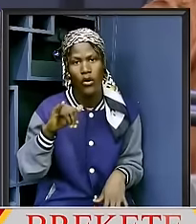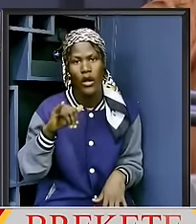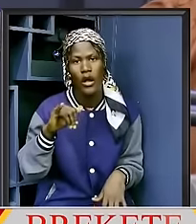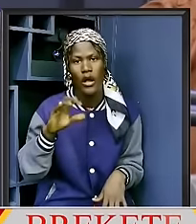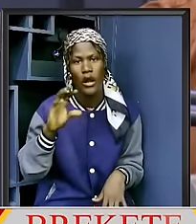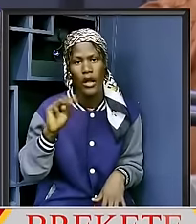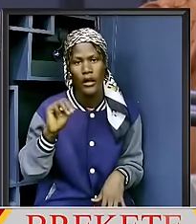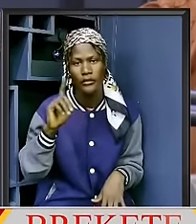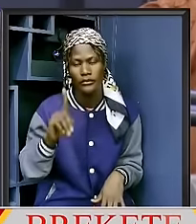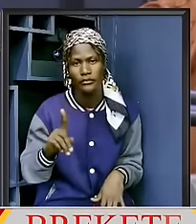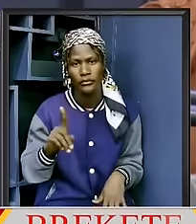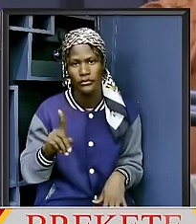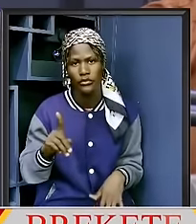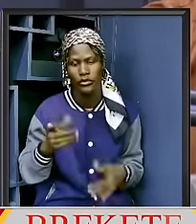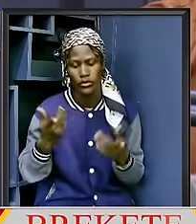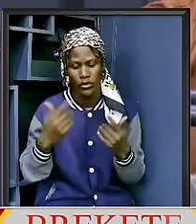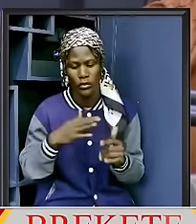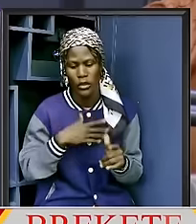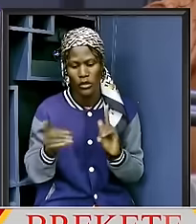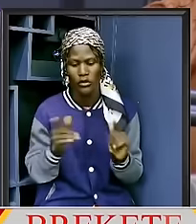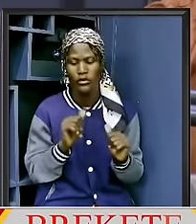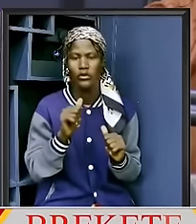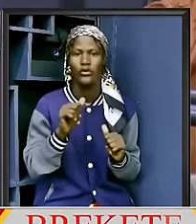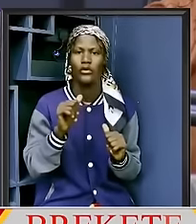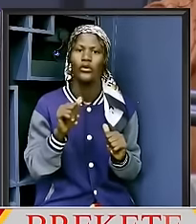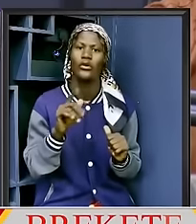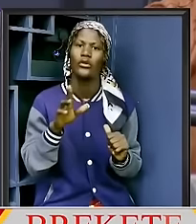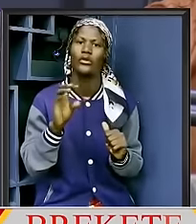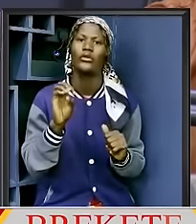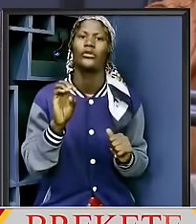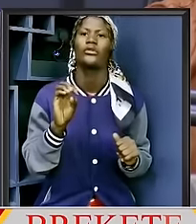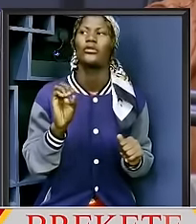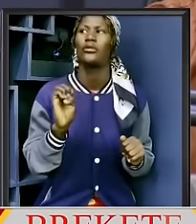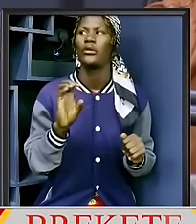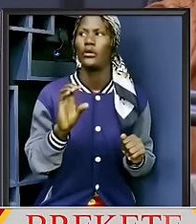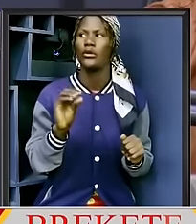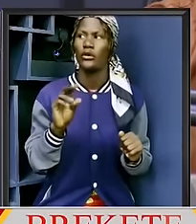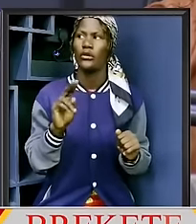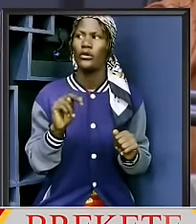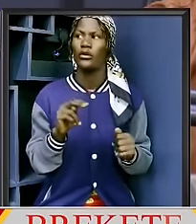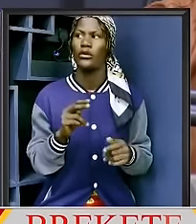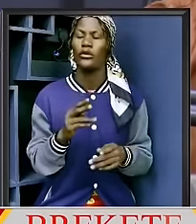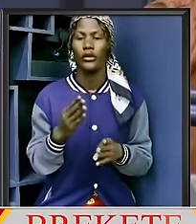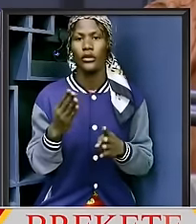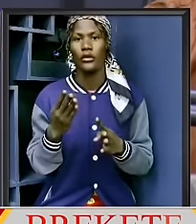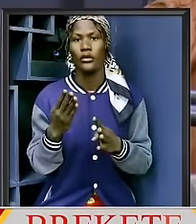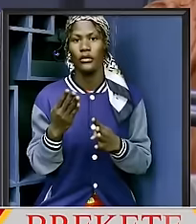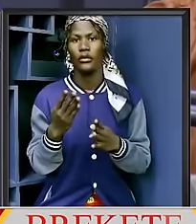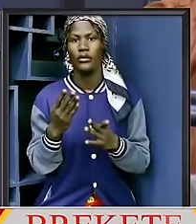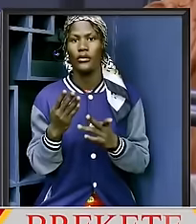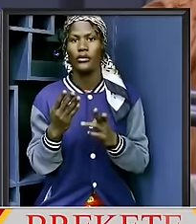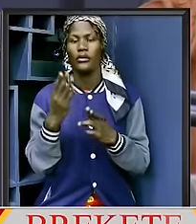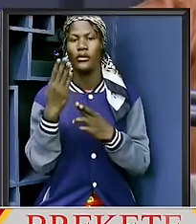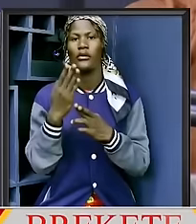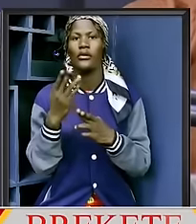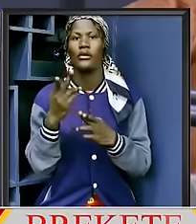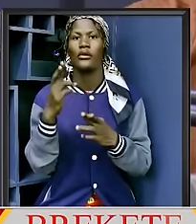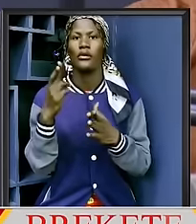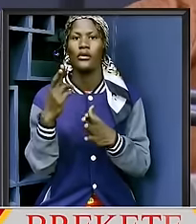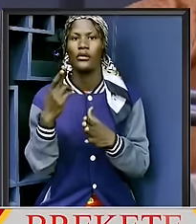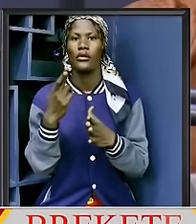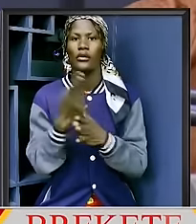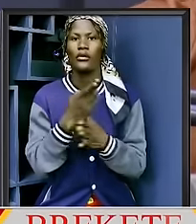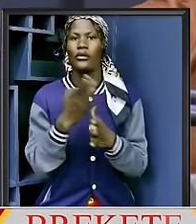and do your own reconciliation. So when he bought all the fire, he was doing it, so he said, is the 2,087,000.